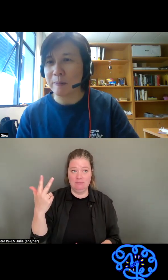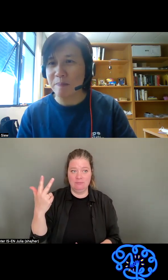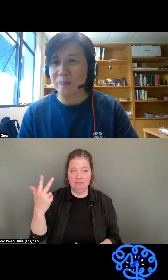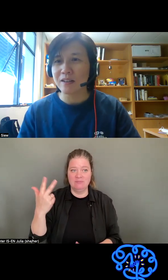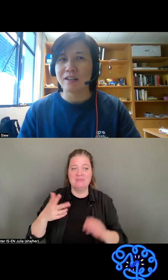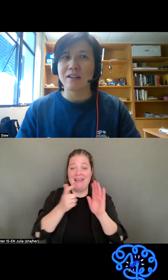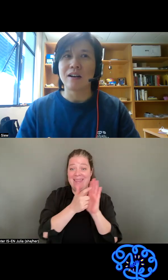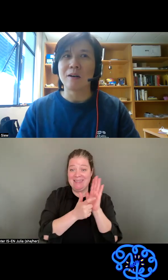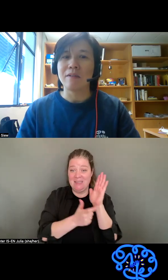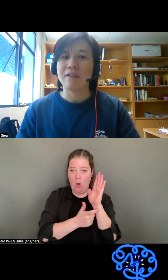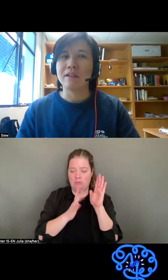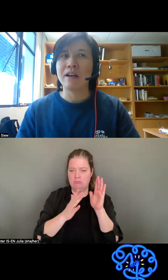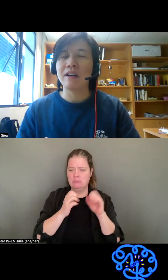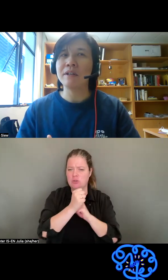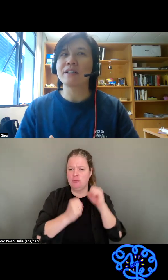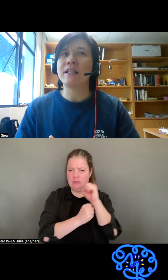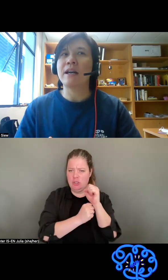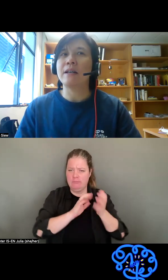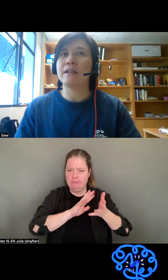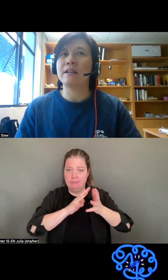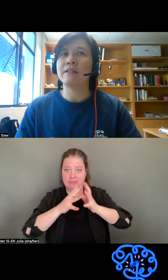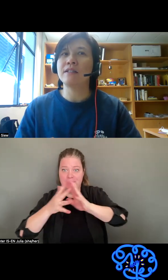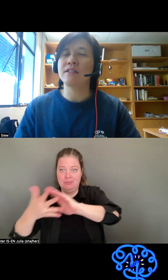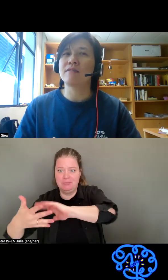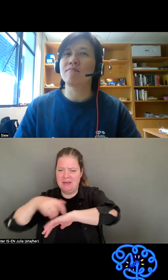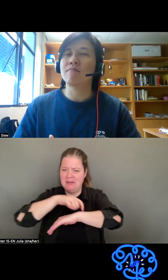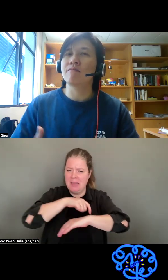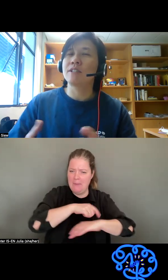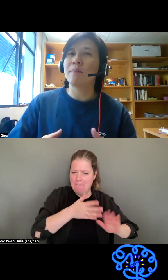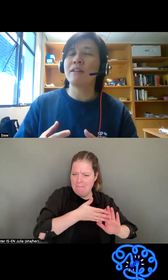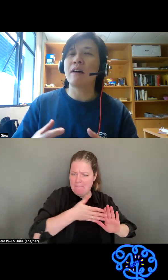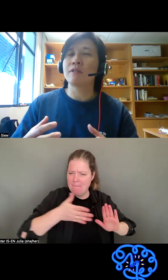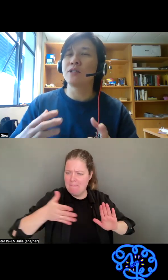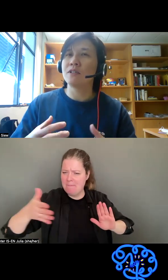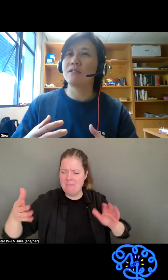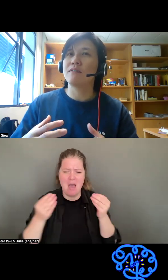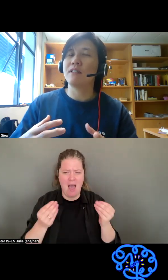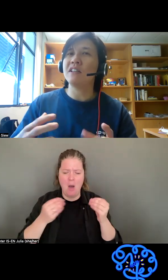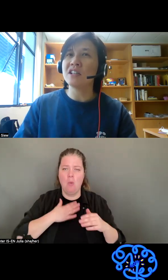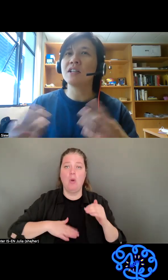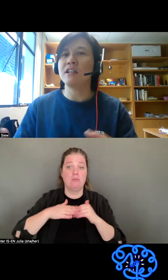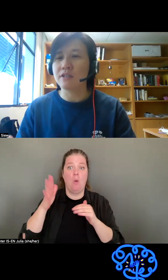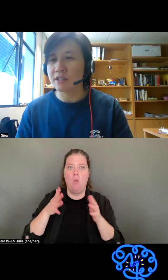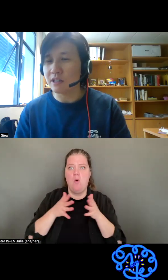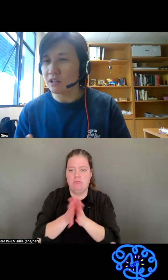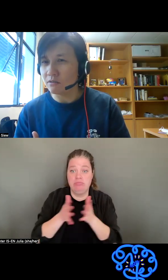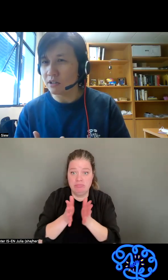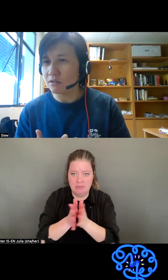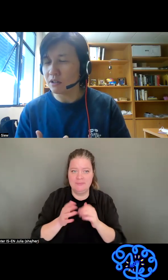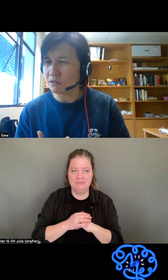over time. And I want to say that this is something that I was not initially